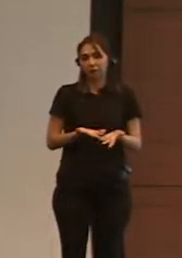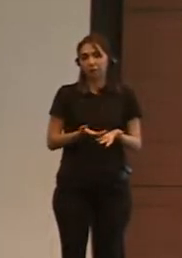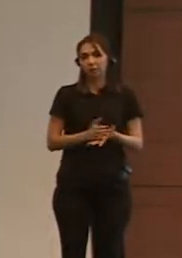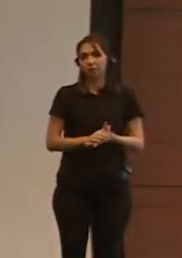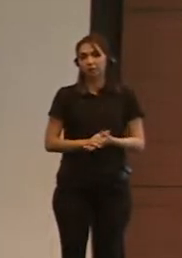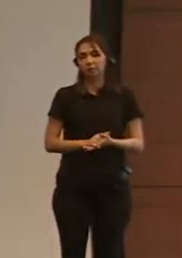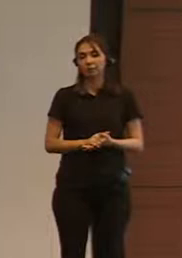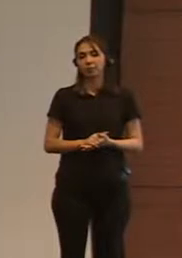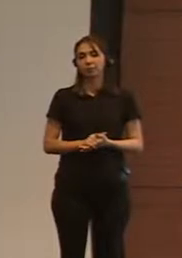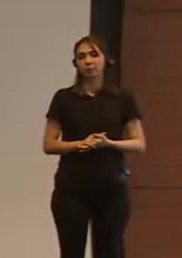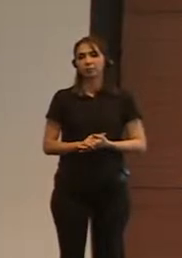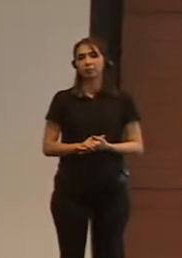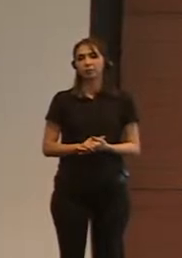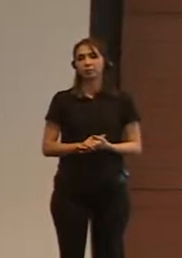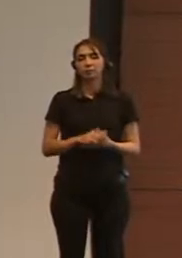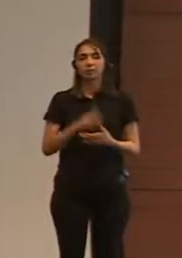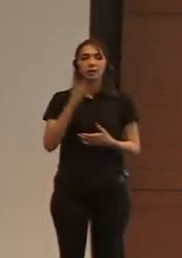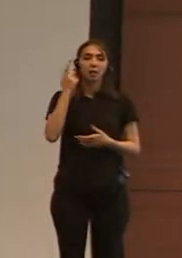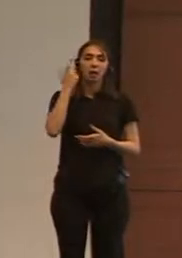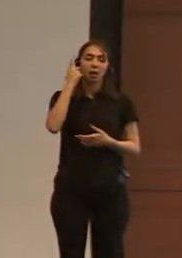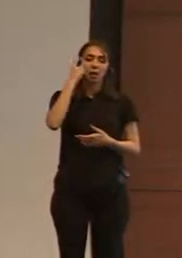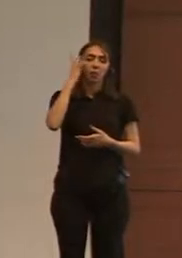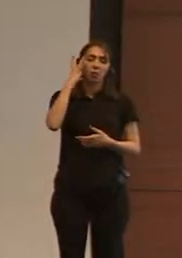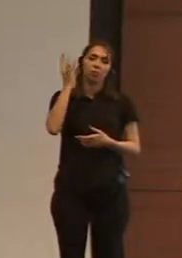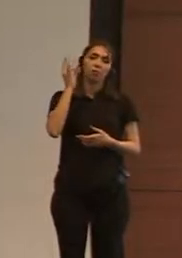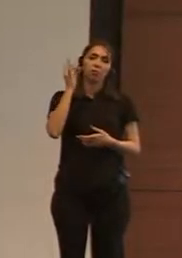system as we know it